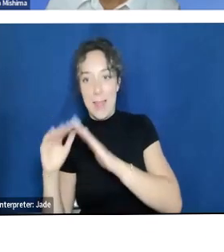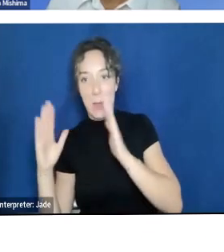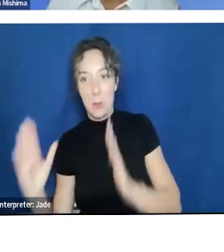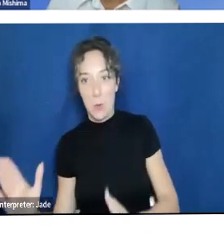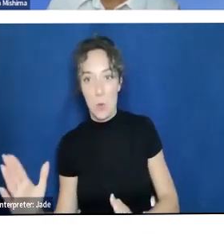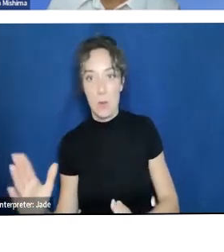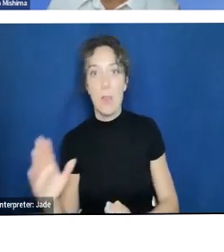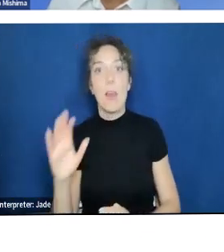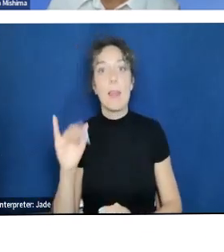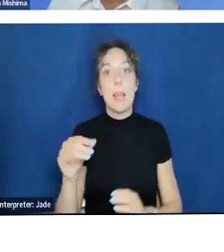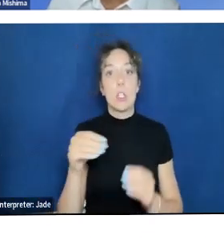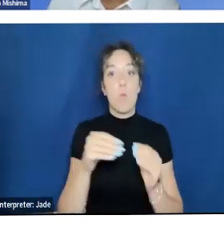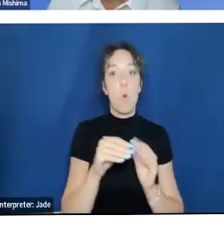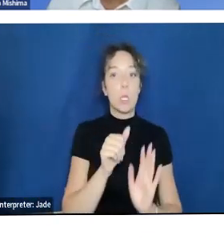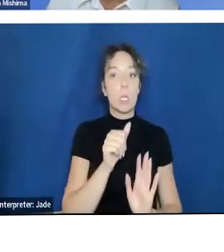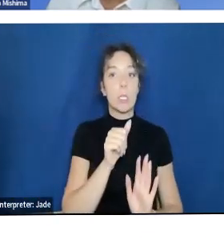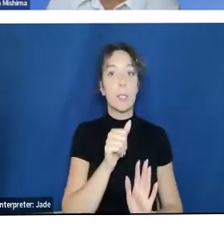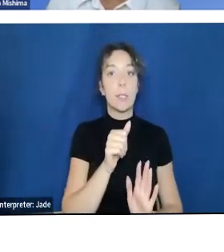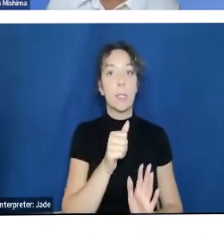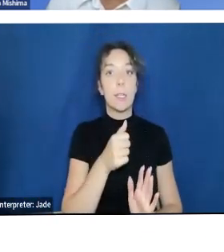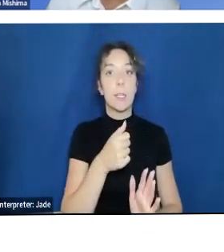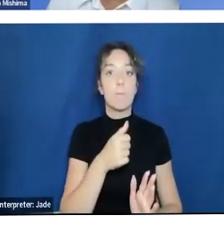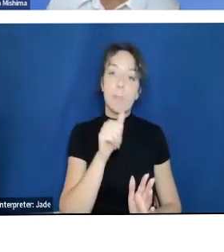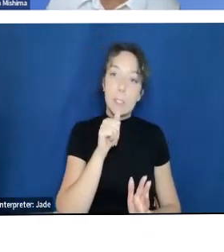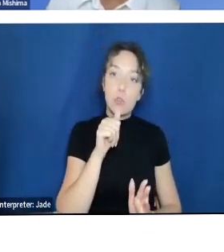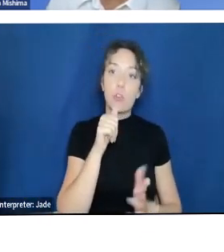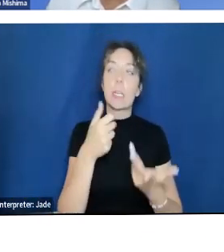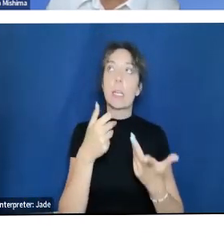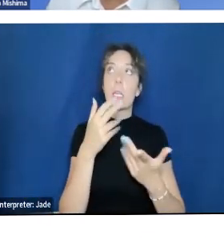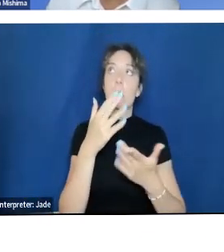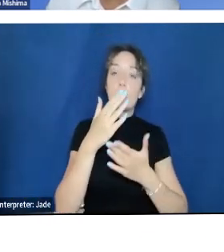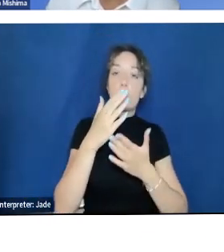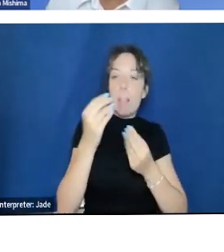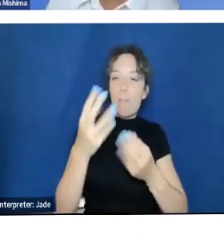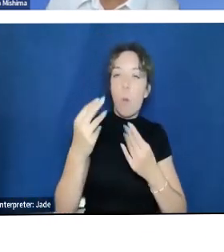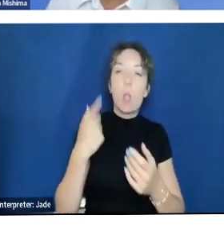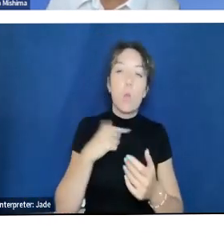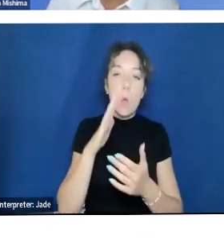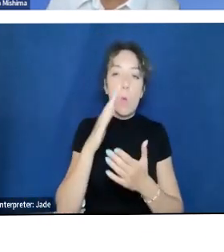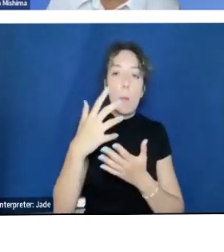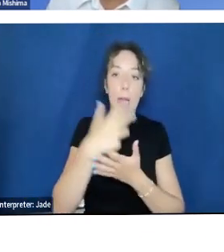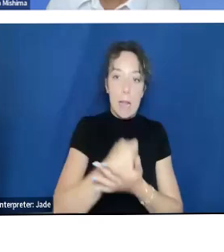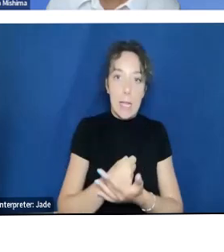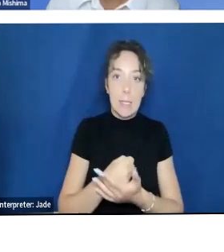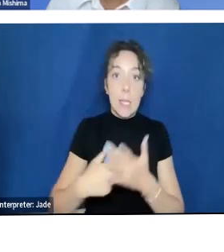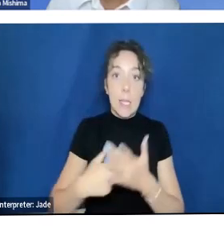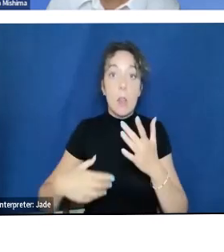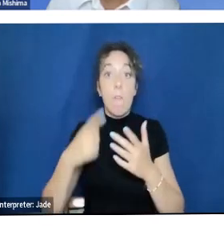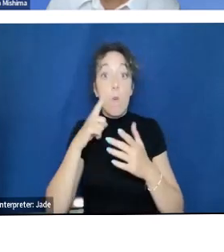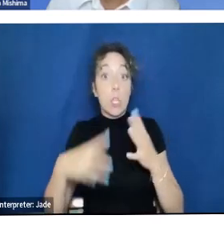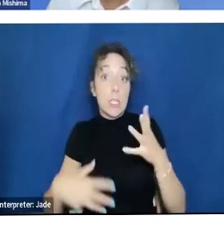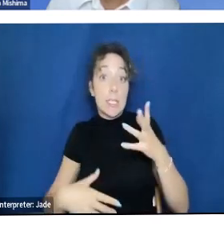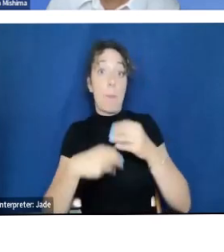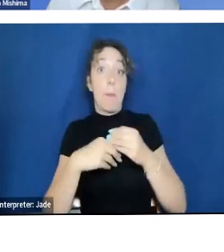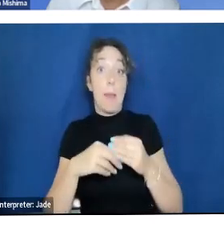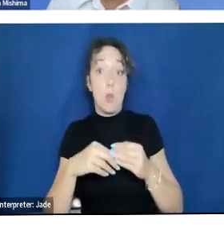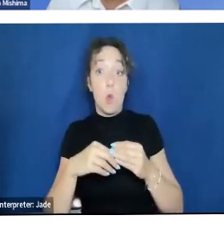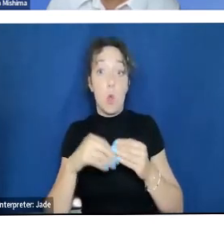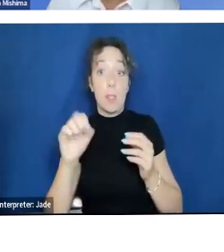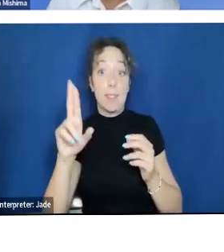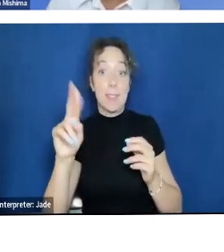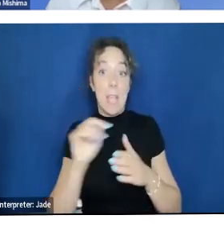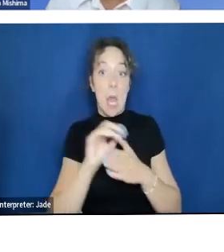discrete pieces of information that we'll be collecting in the supplemental SumBucks collection in EDCS.